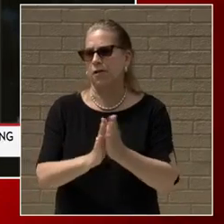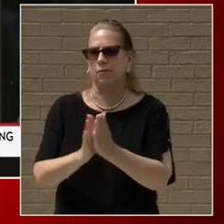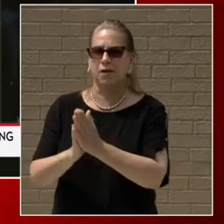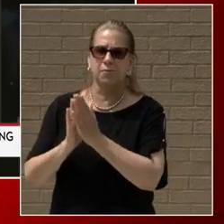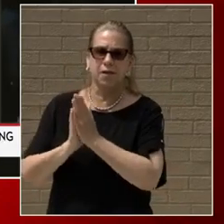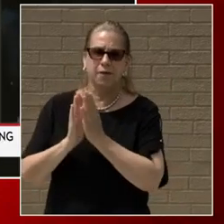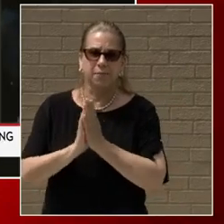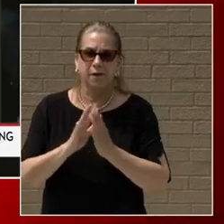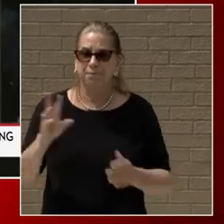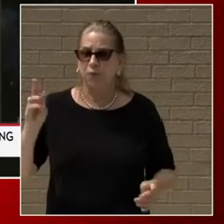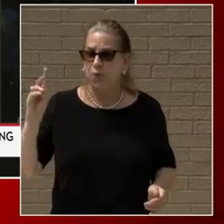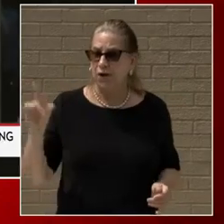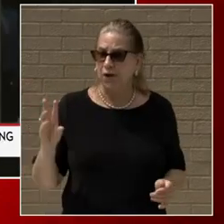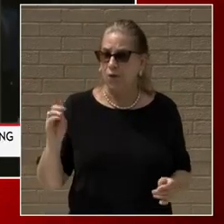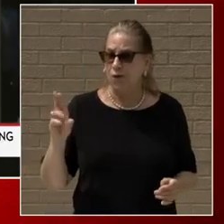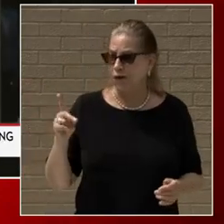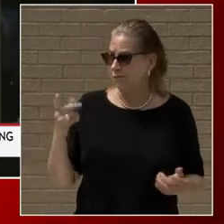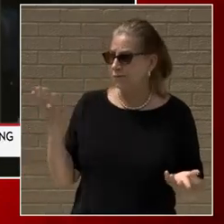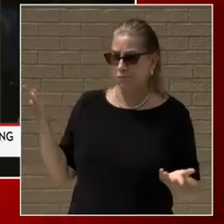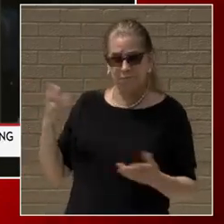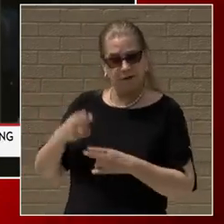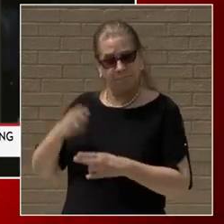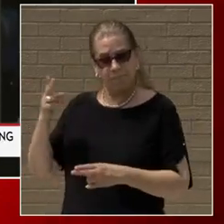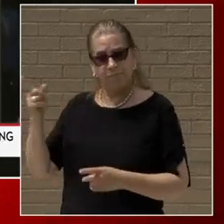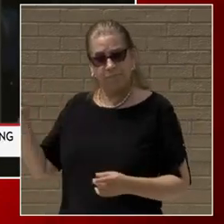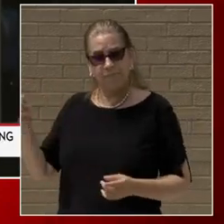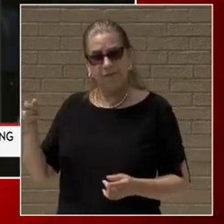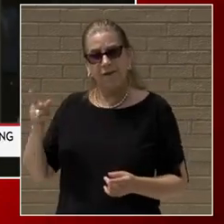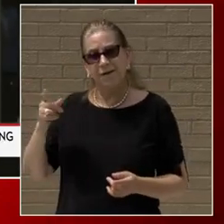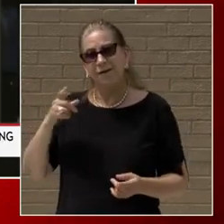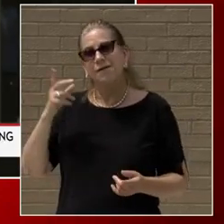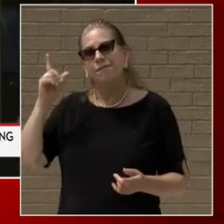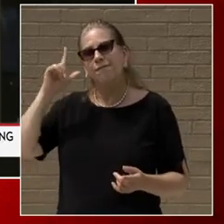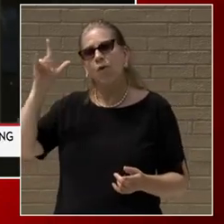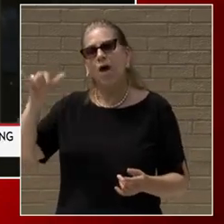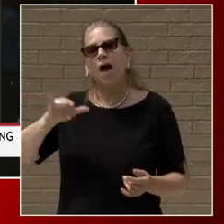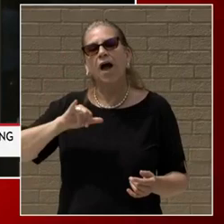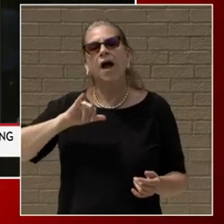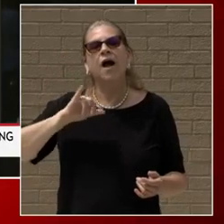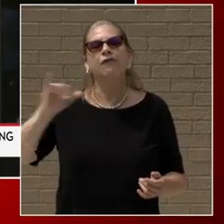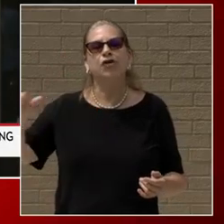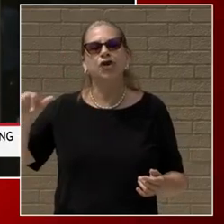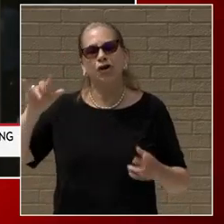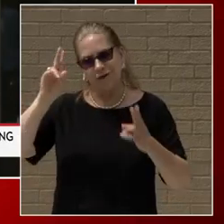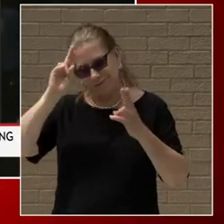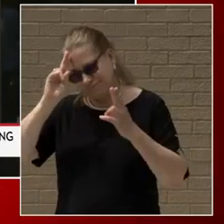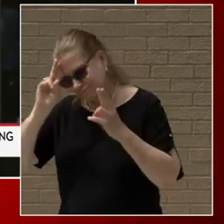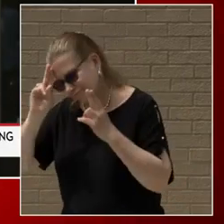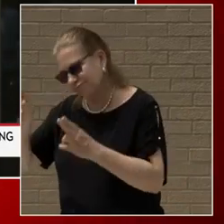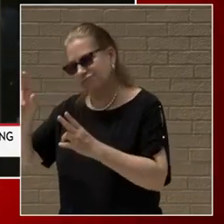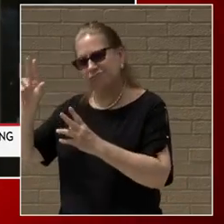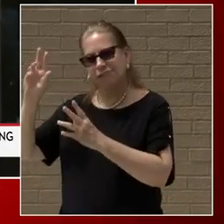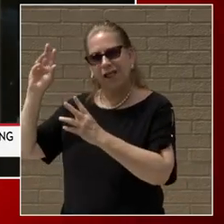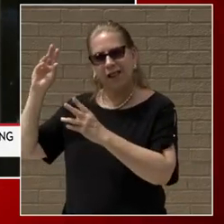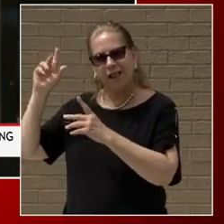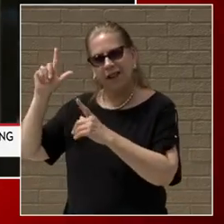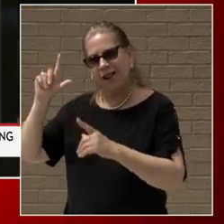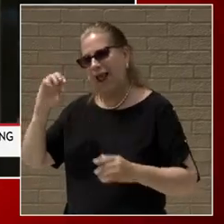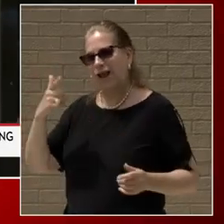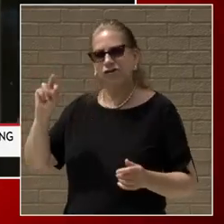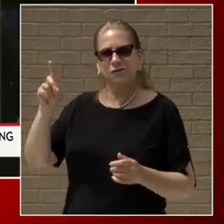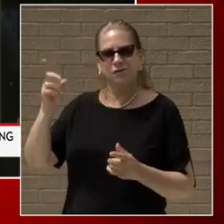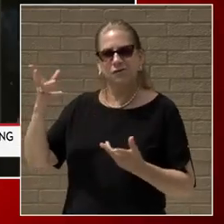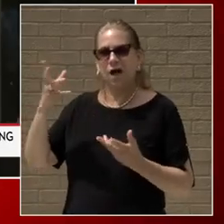Woody Ward on this building, we've ensured that he will forever remain etched in our minds and will serve as a model for our youth.